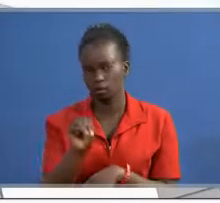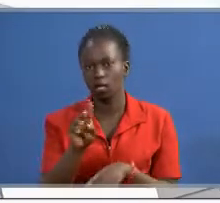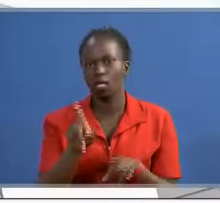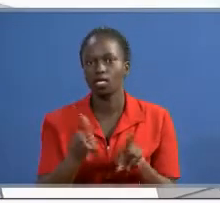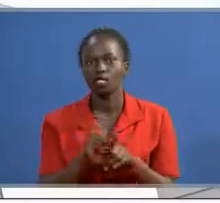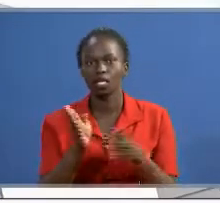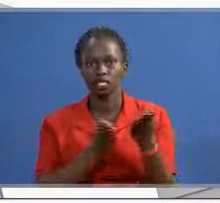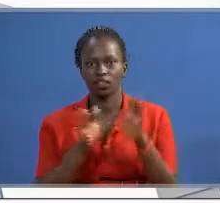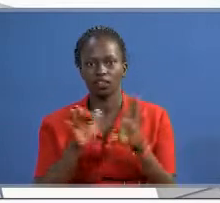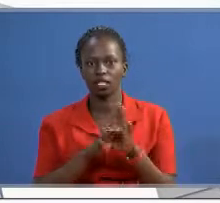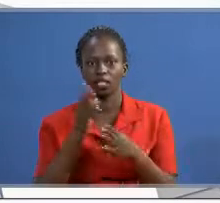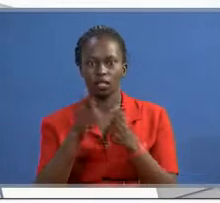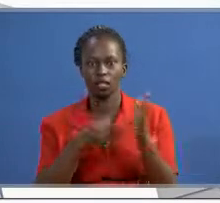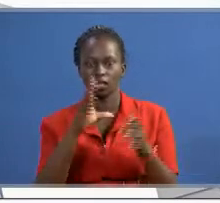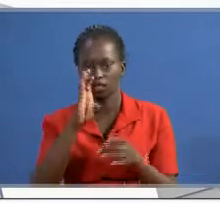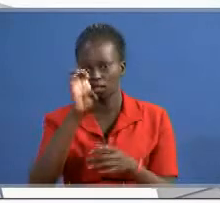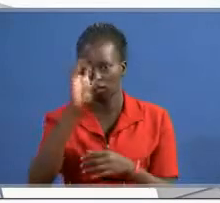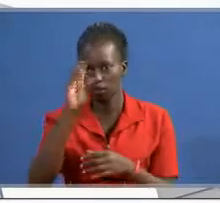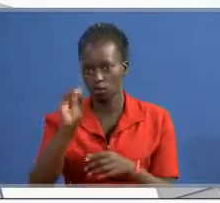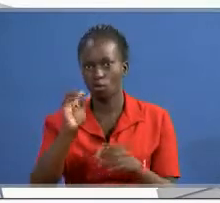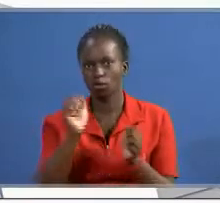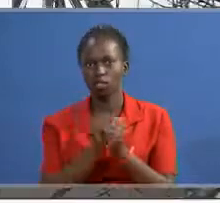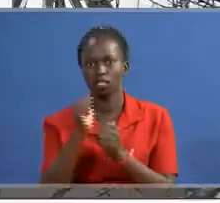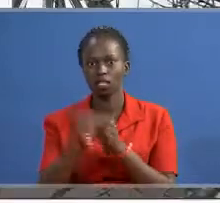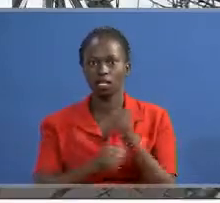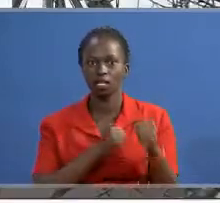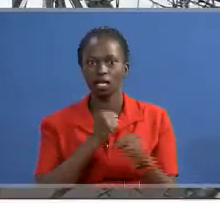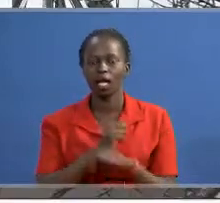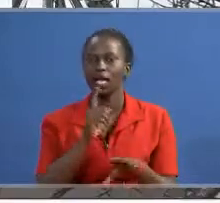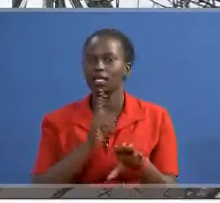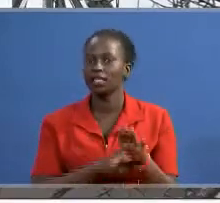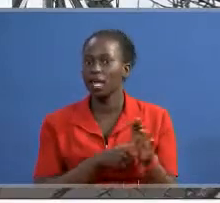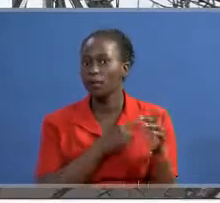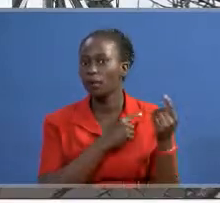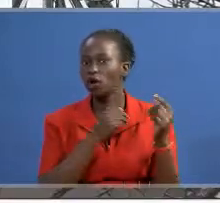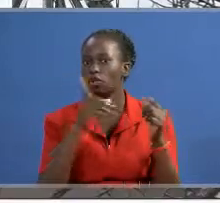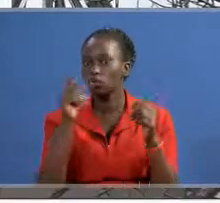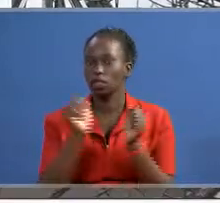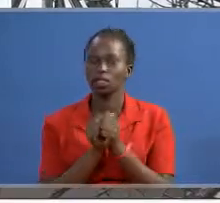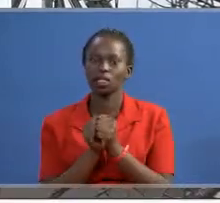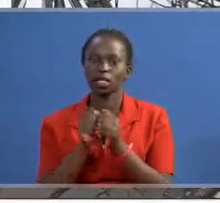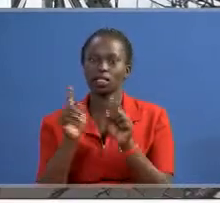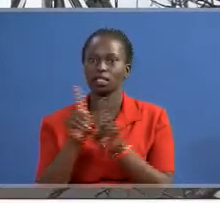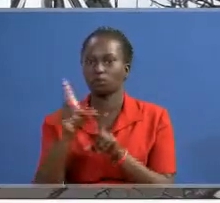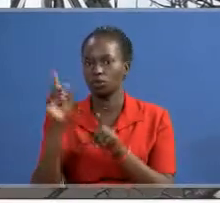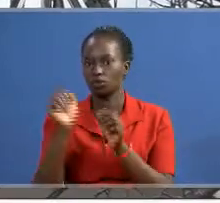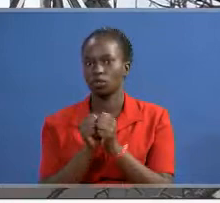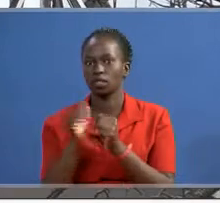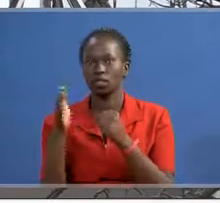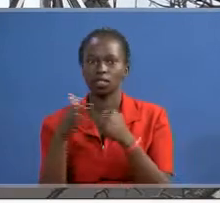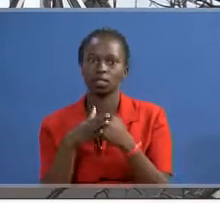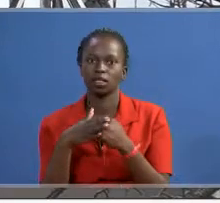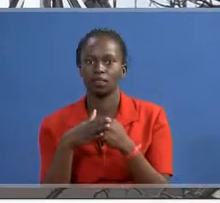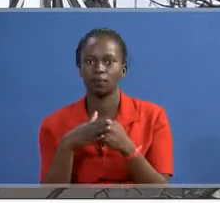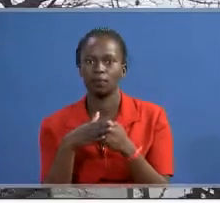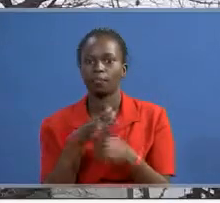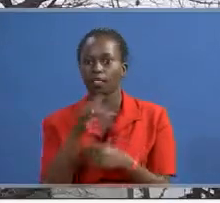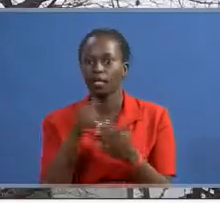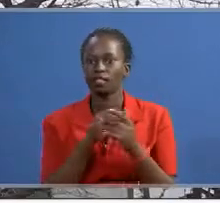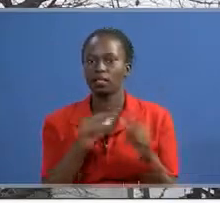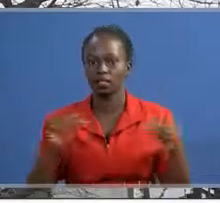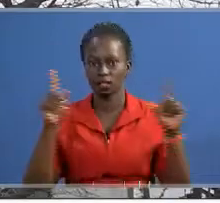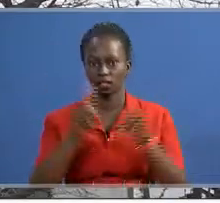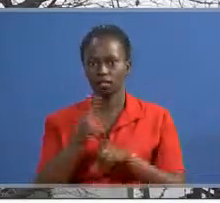Collymore served as the company's CEO for 10 years, since the year 2010 to the year 2019, and his